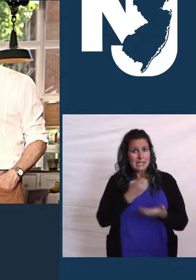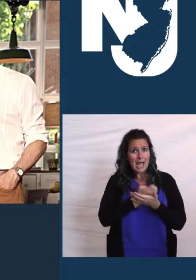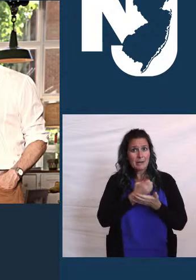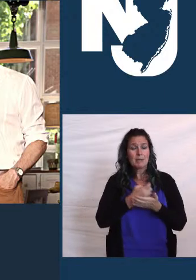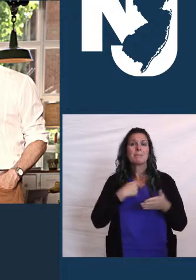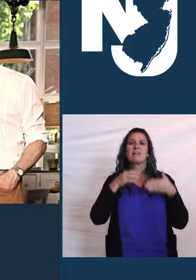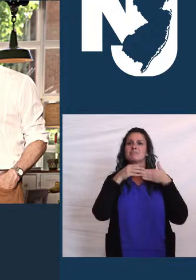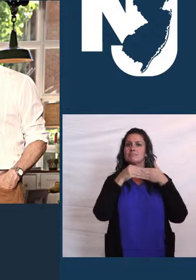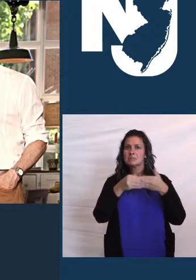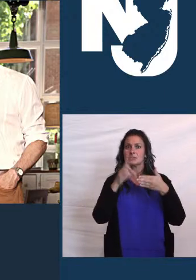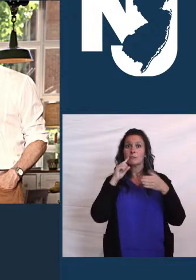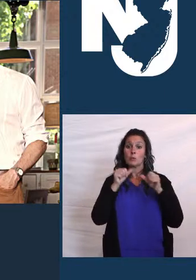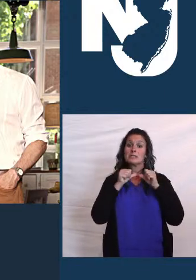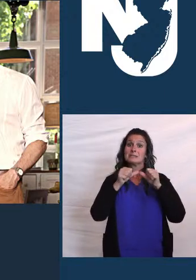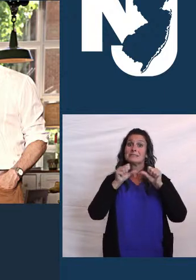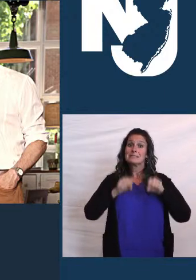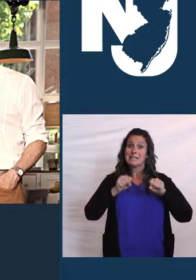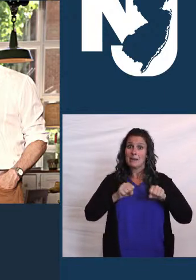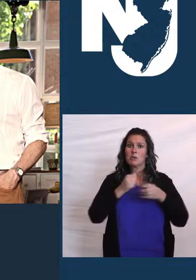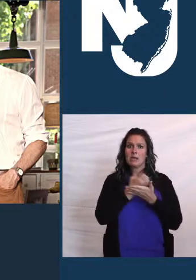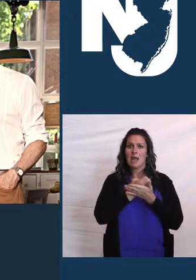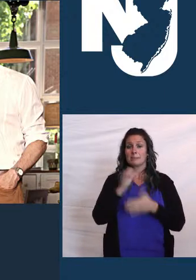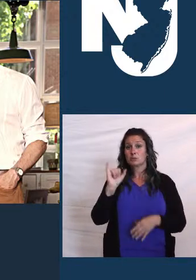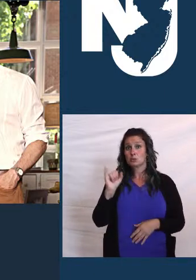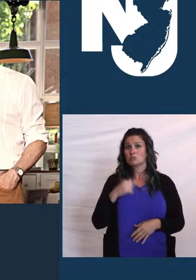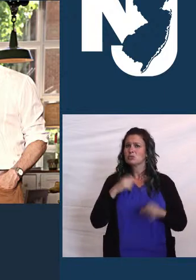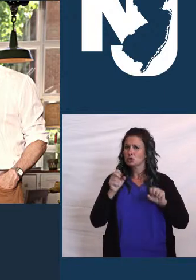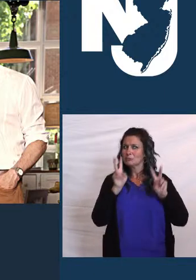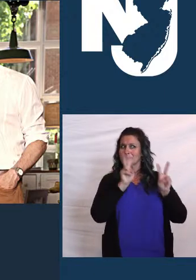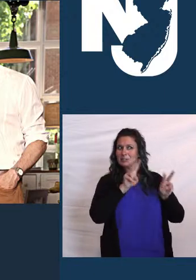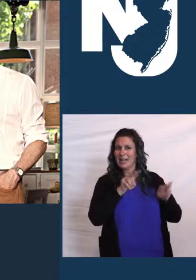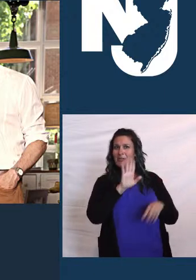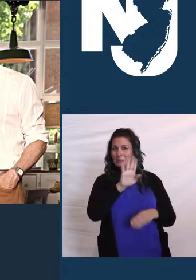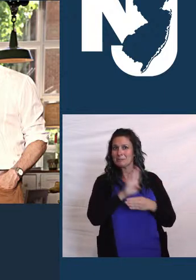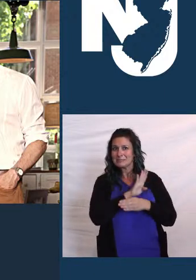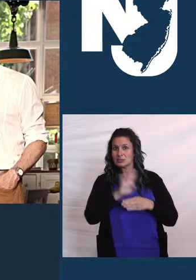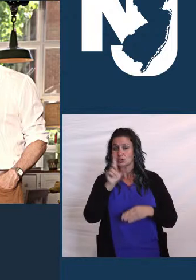growing sustainable economy as well. Check them out,